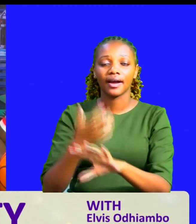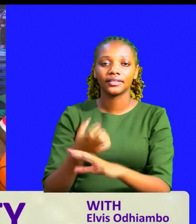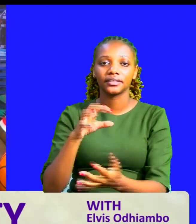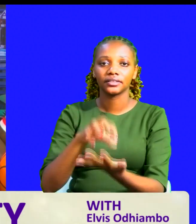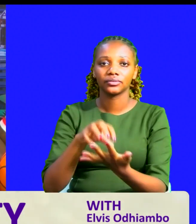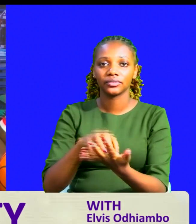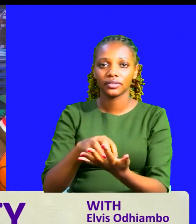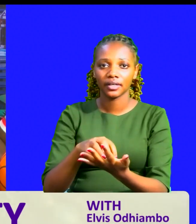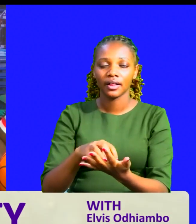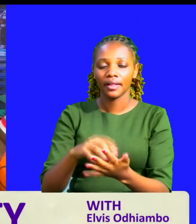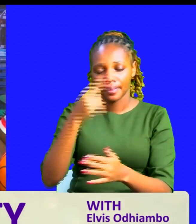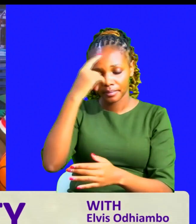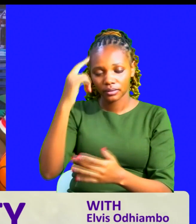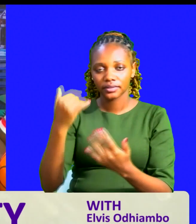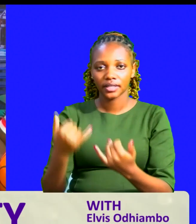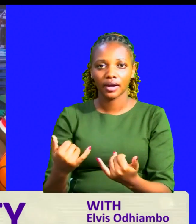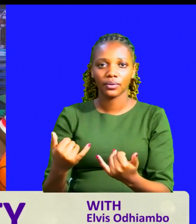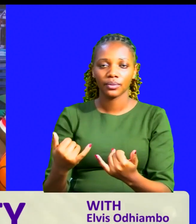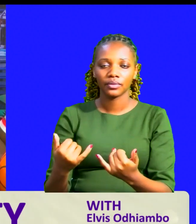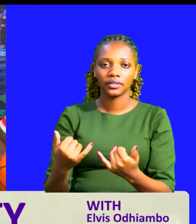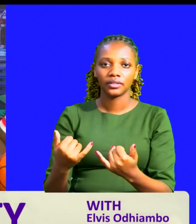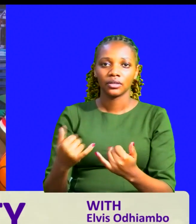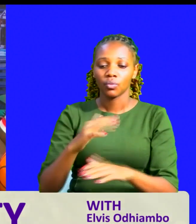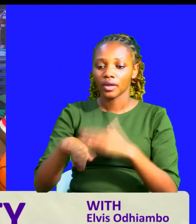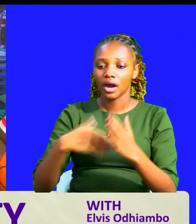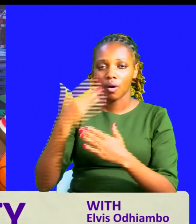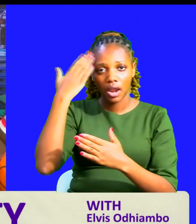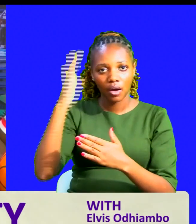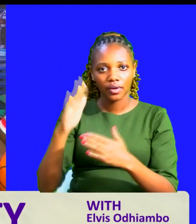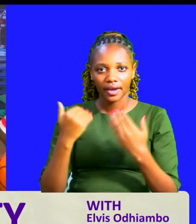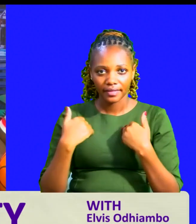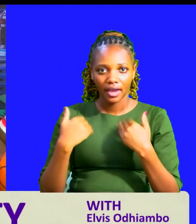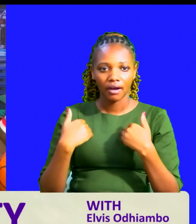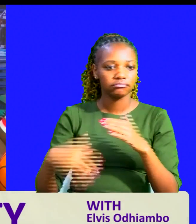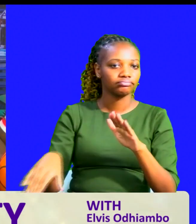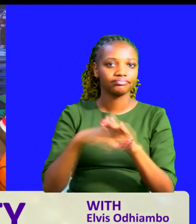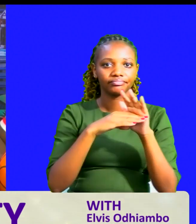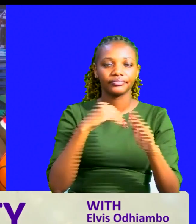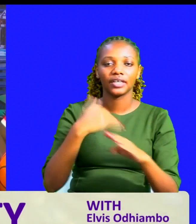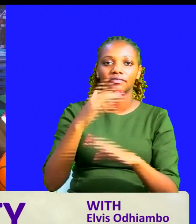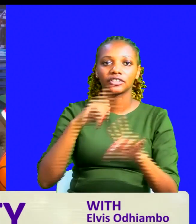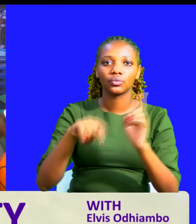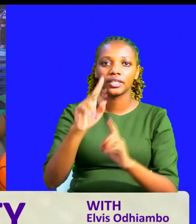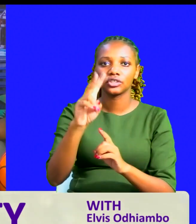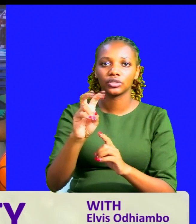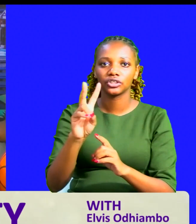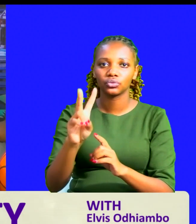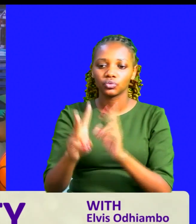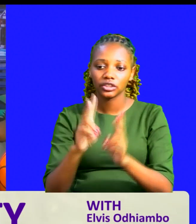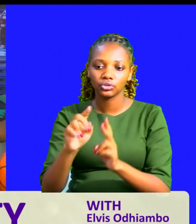situation. Because right now, we are all aware they are under an automatic qualification after winning the